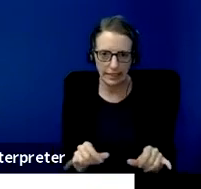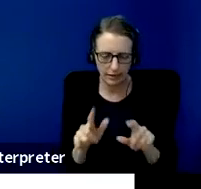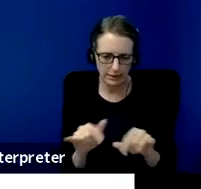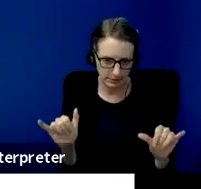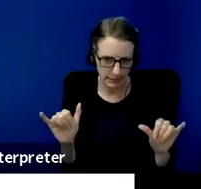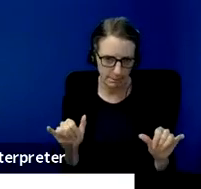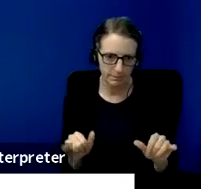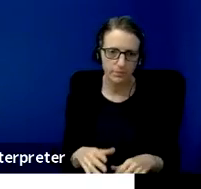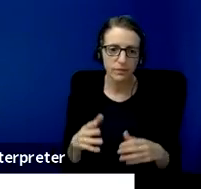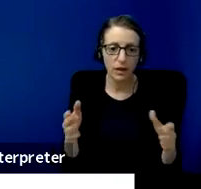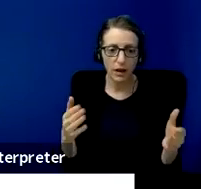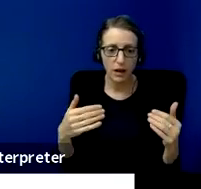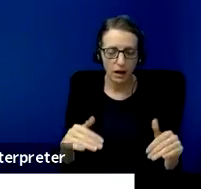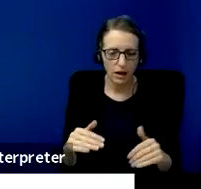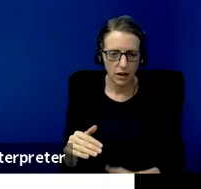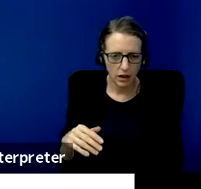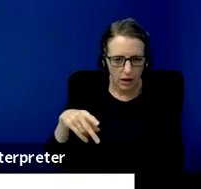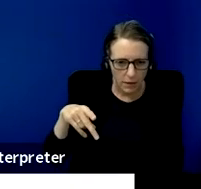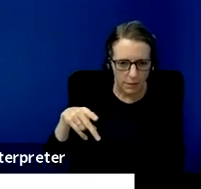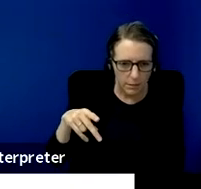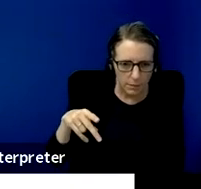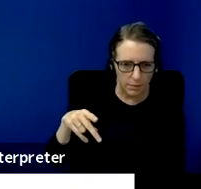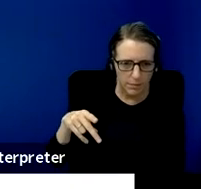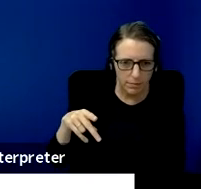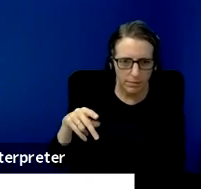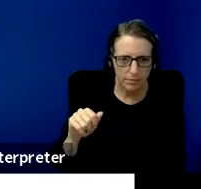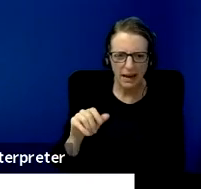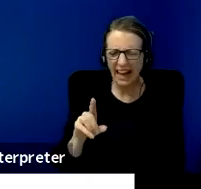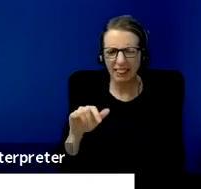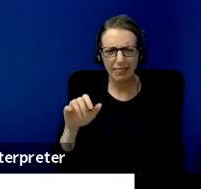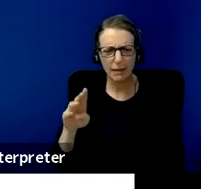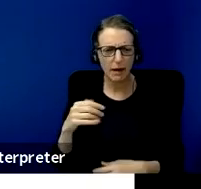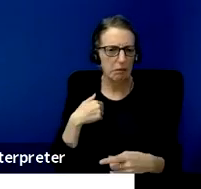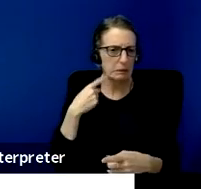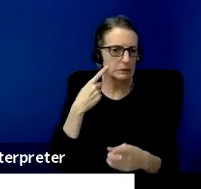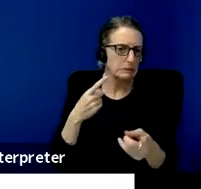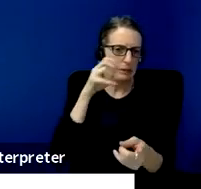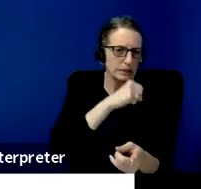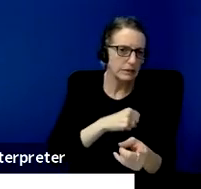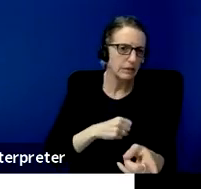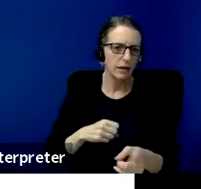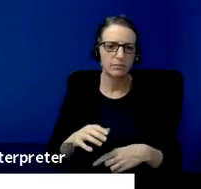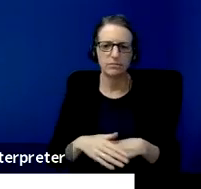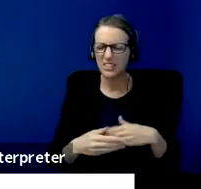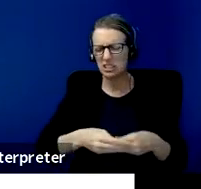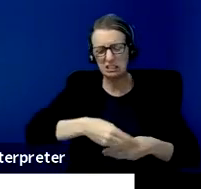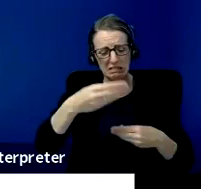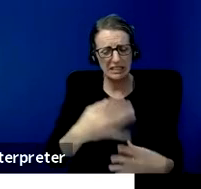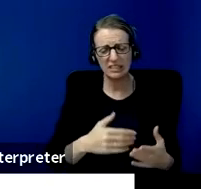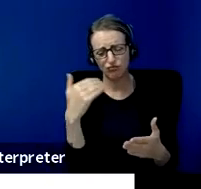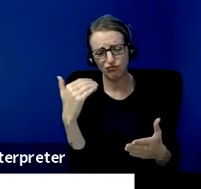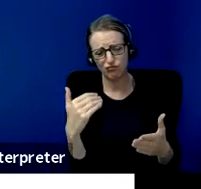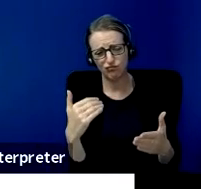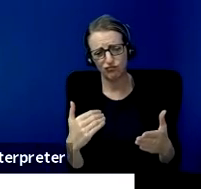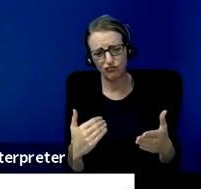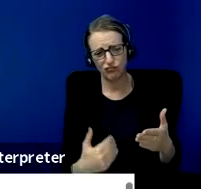which is where you can share sticky notes, etc. So look how big this list is. These are all resources